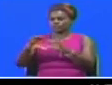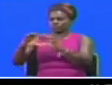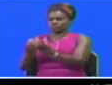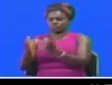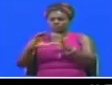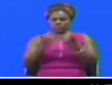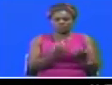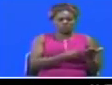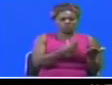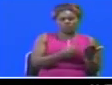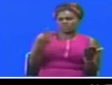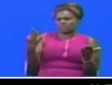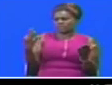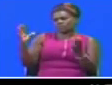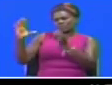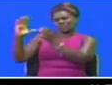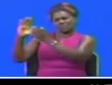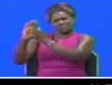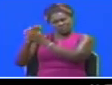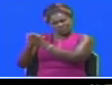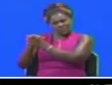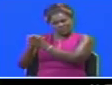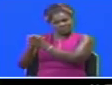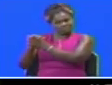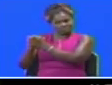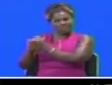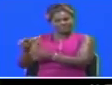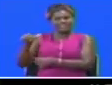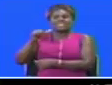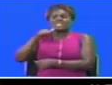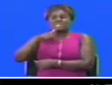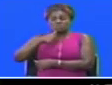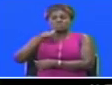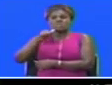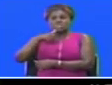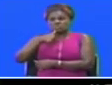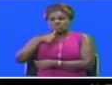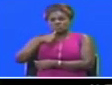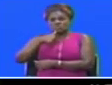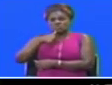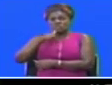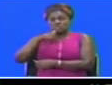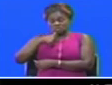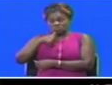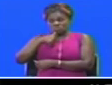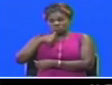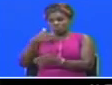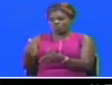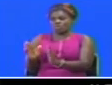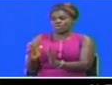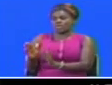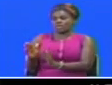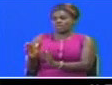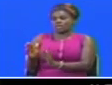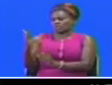within 3 weeks. For Jubilee, of course, this could be a new it could be a new aspect they are venturing in, given